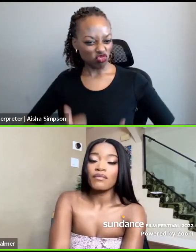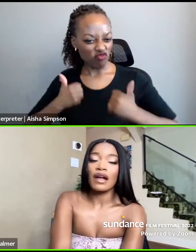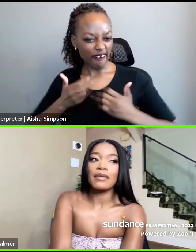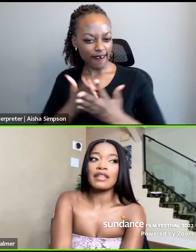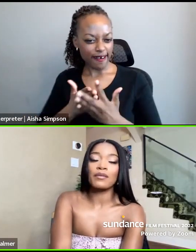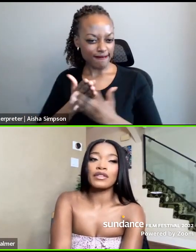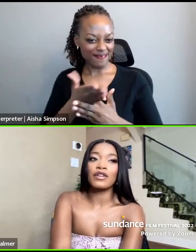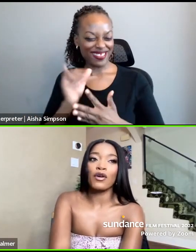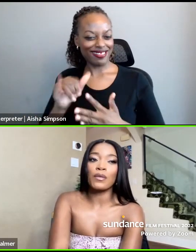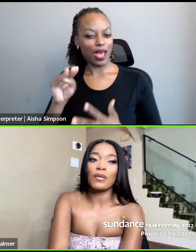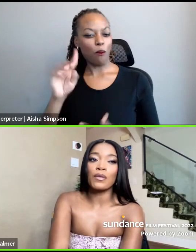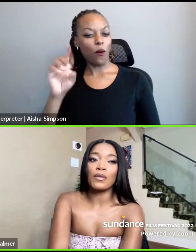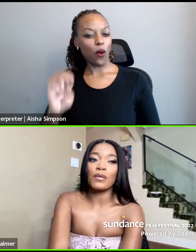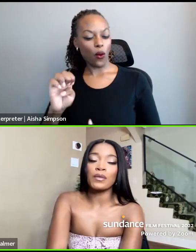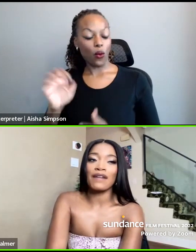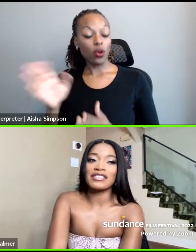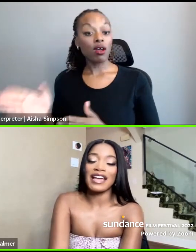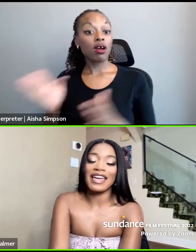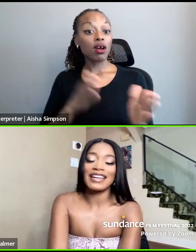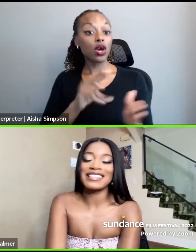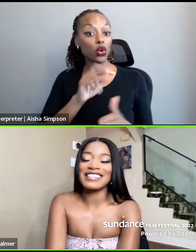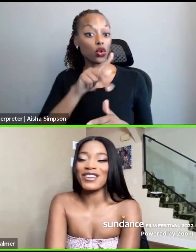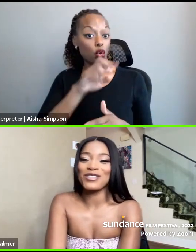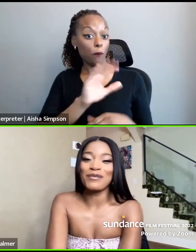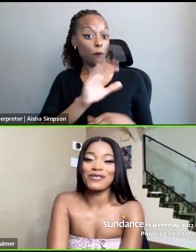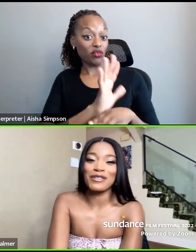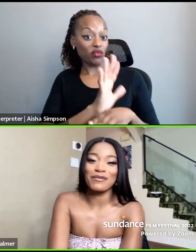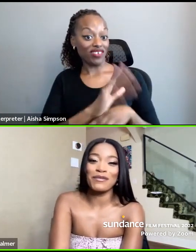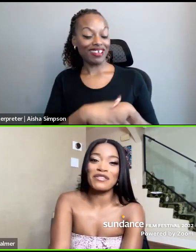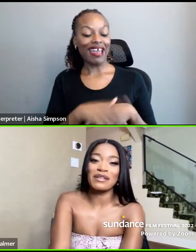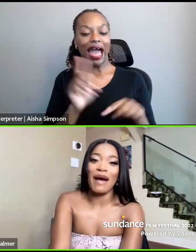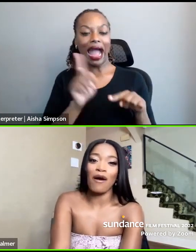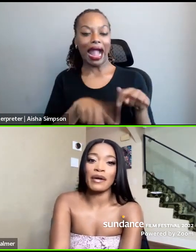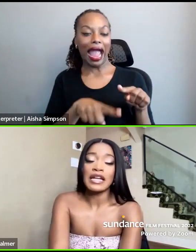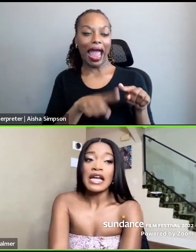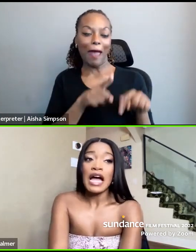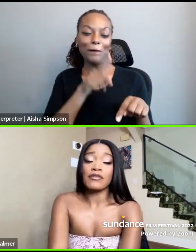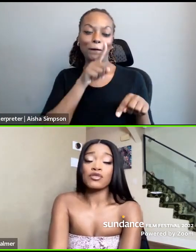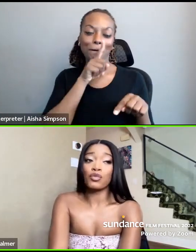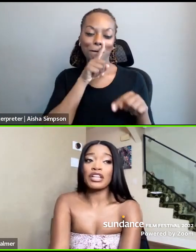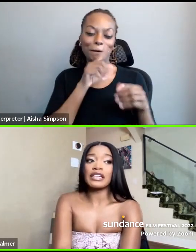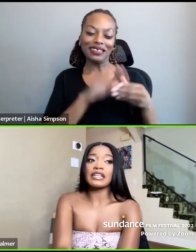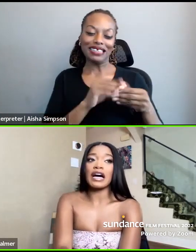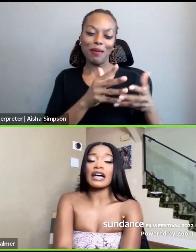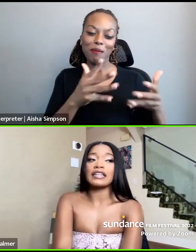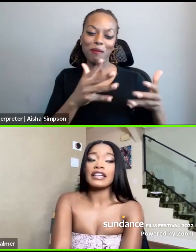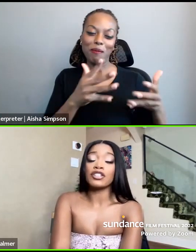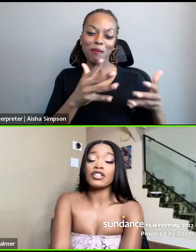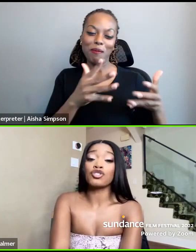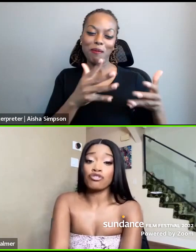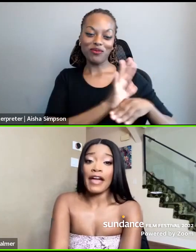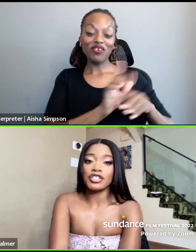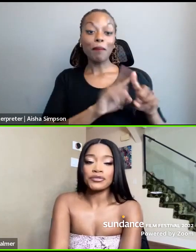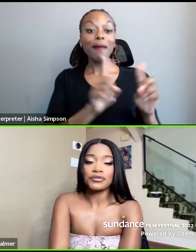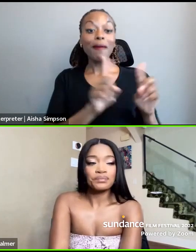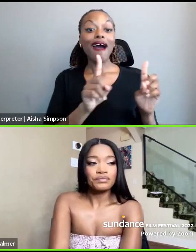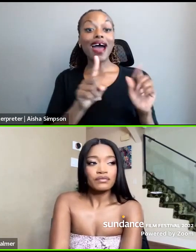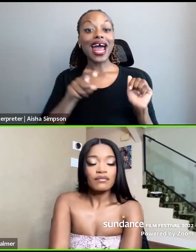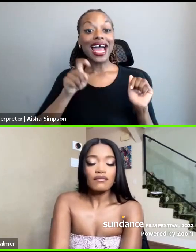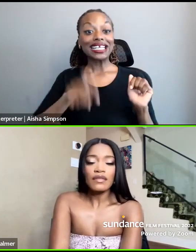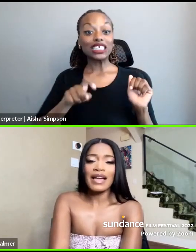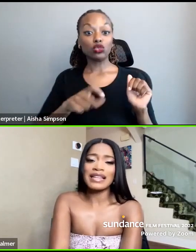so. And then with Nope, obviously I can't tell you too much of what the movie's about, but I was really needing to